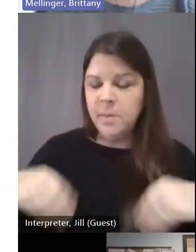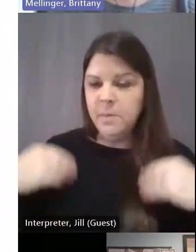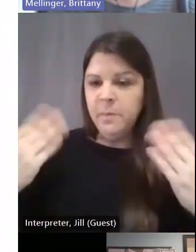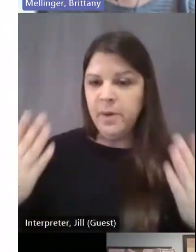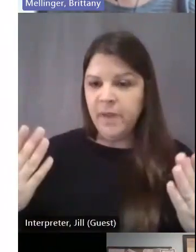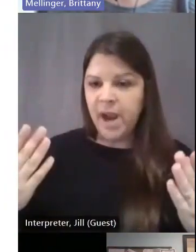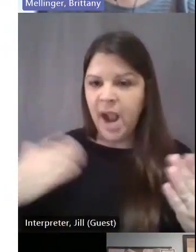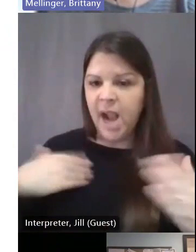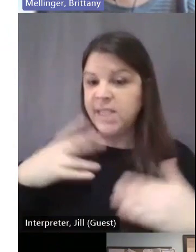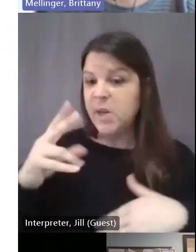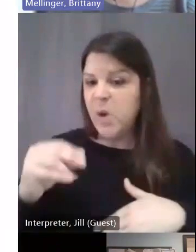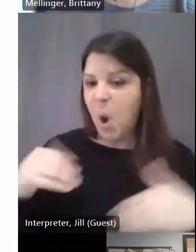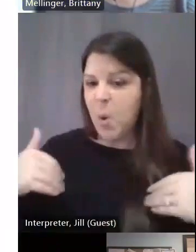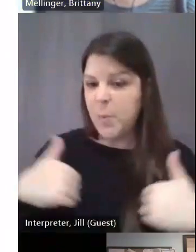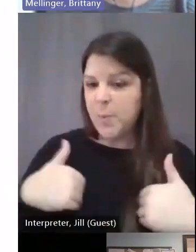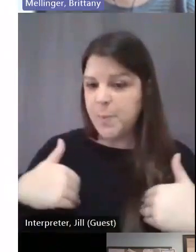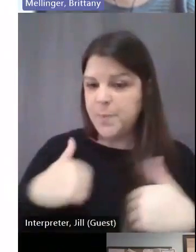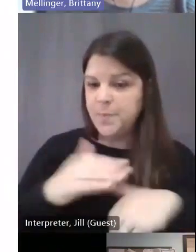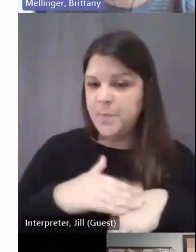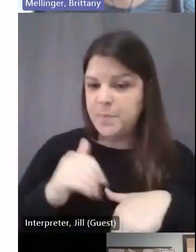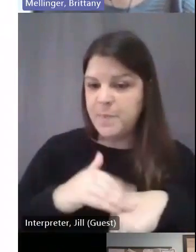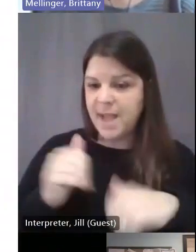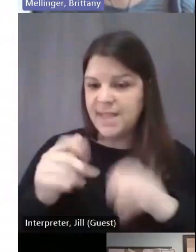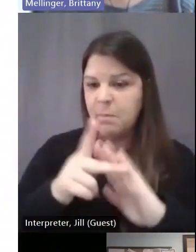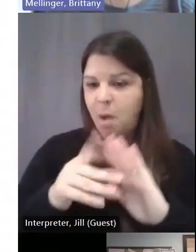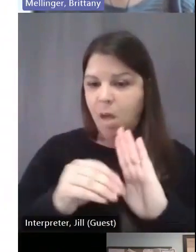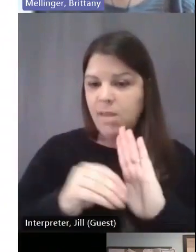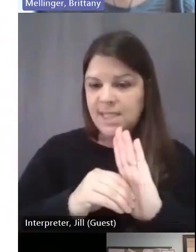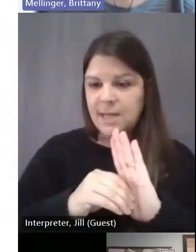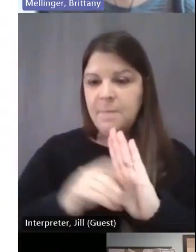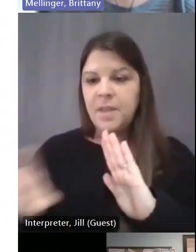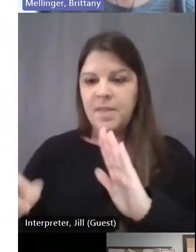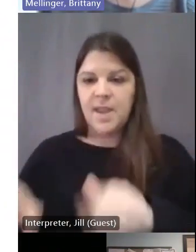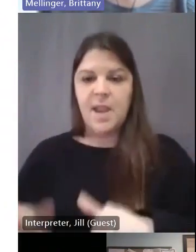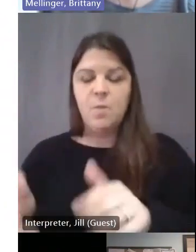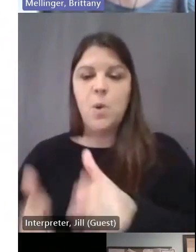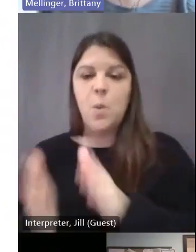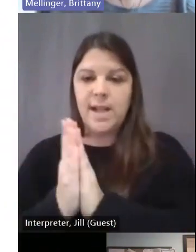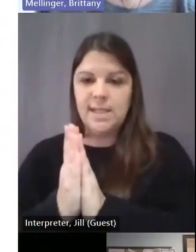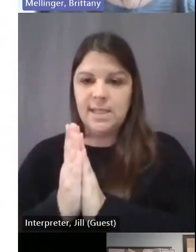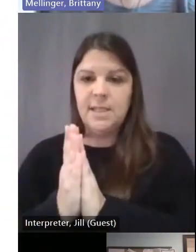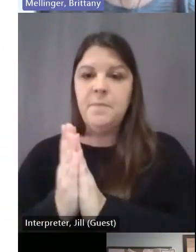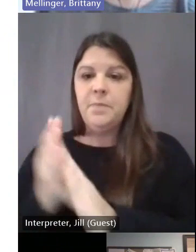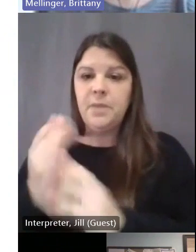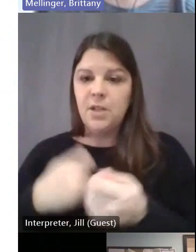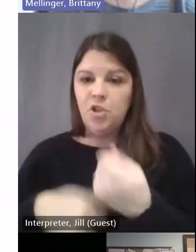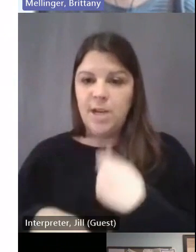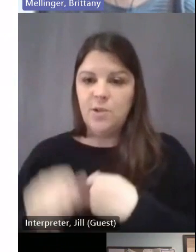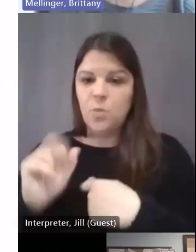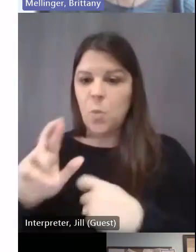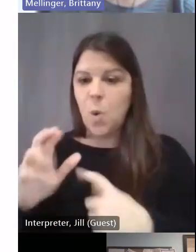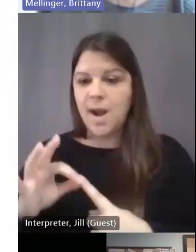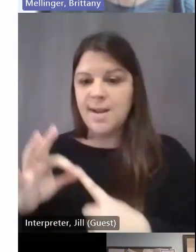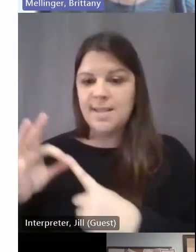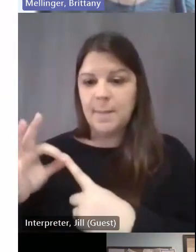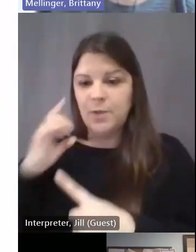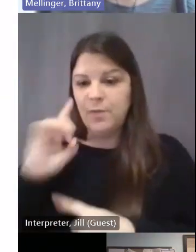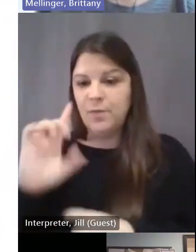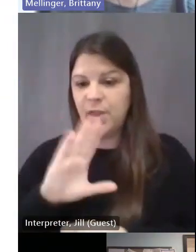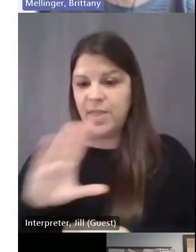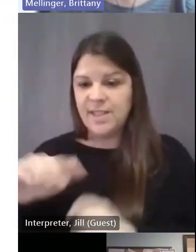has a no pet policy, individuals can request a change or exception to this